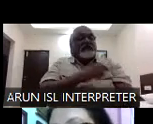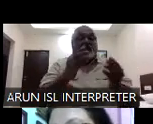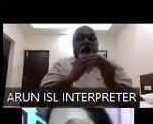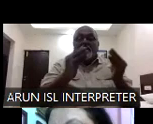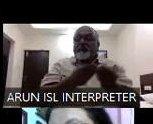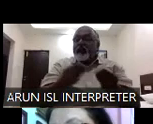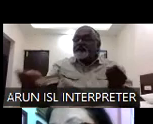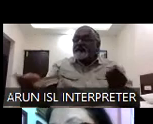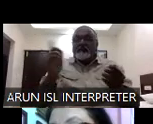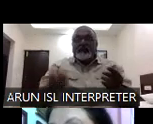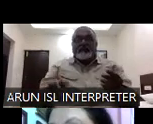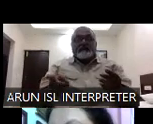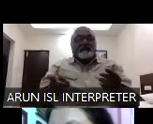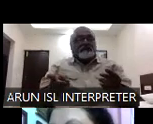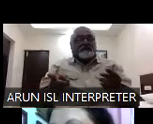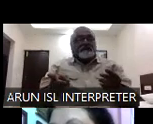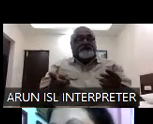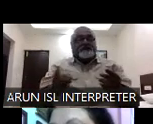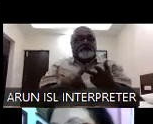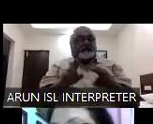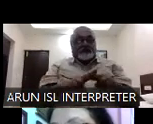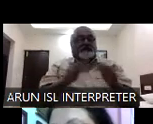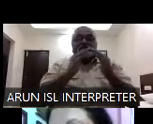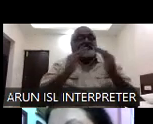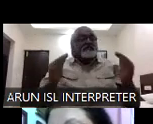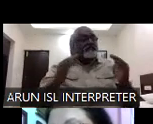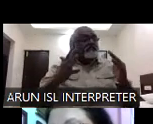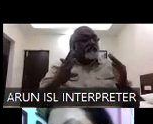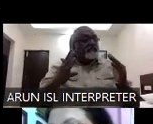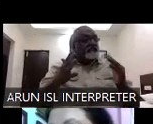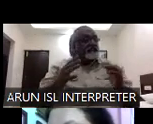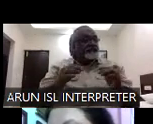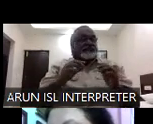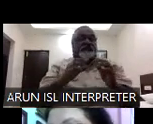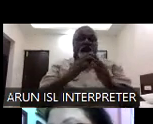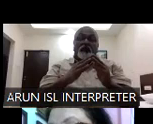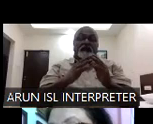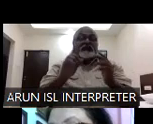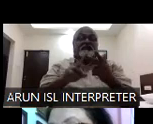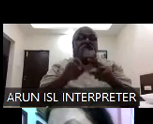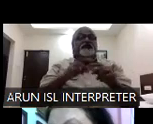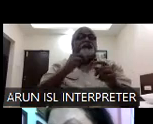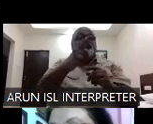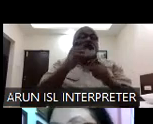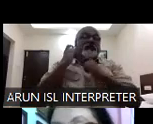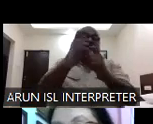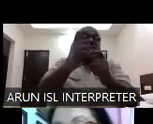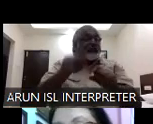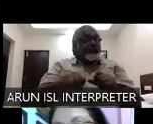And if it is not at home, they can, people should reach to their houses and do the